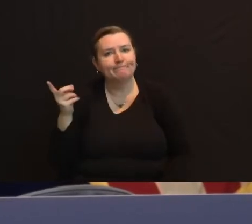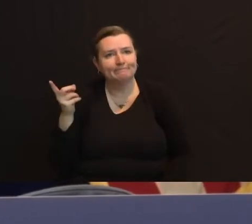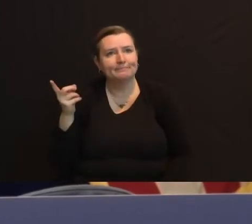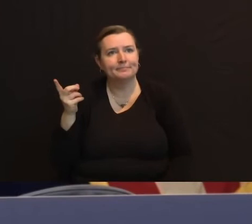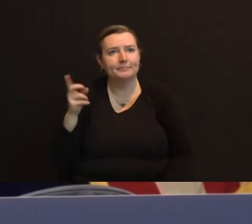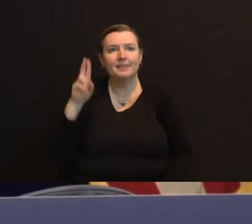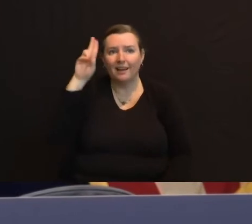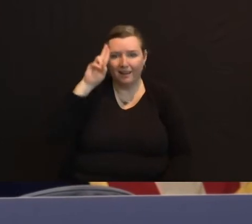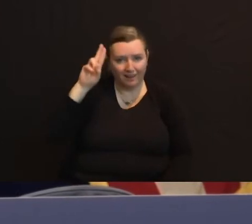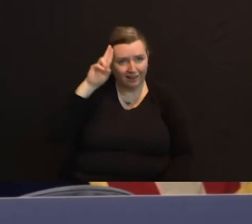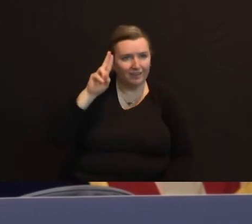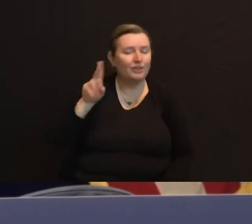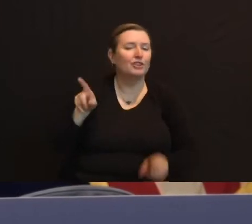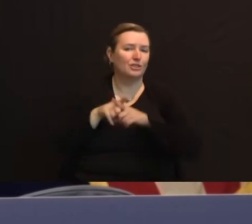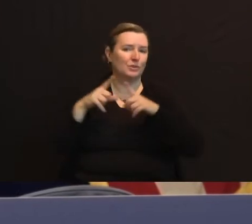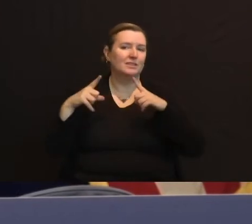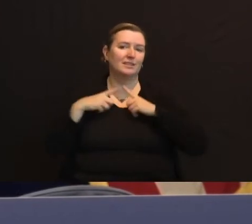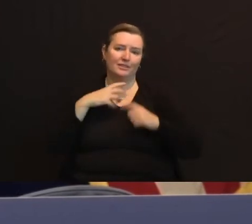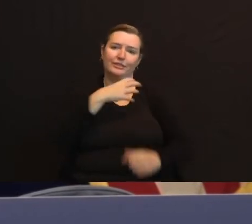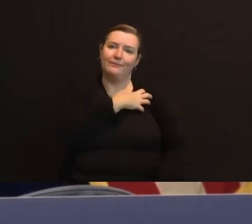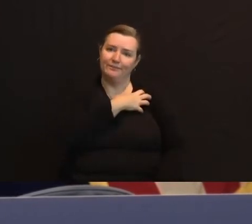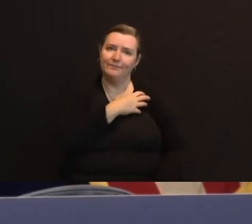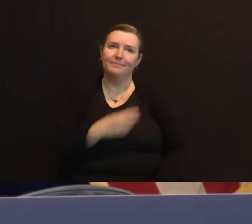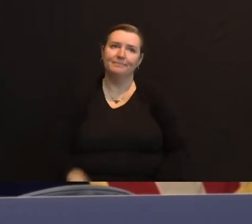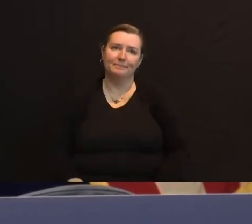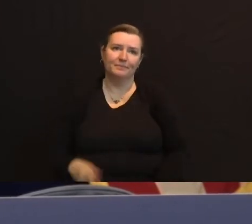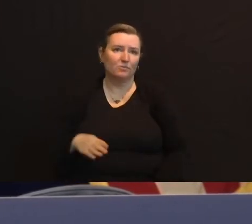so he grew up in a state police family.